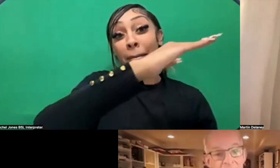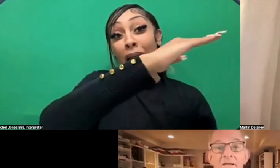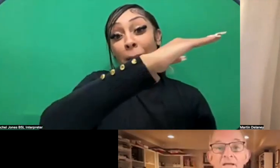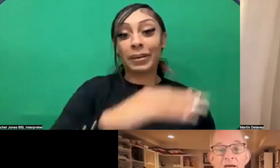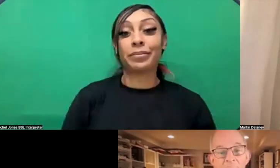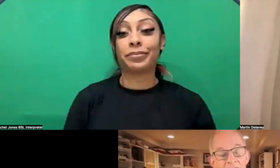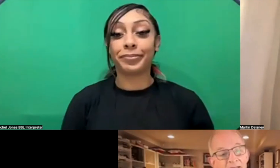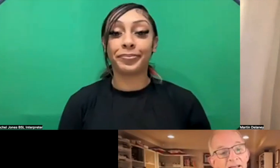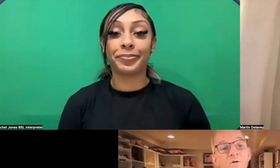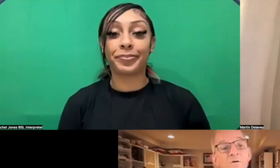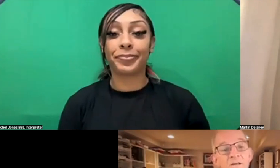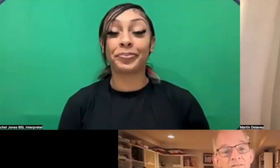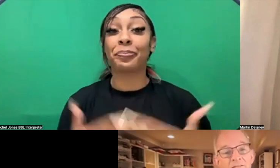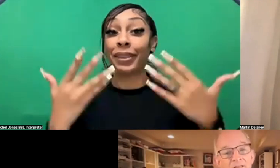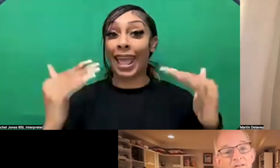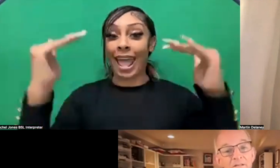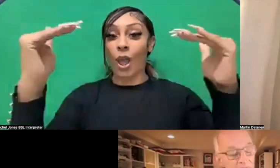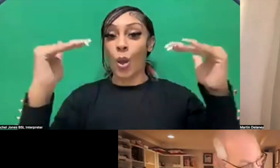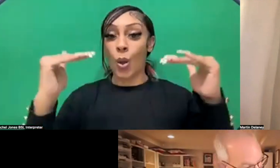And then I'm playing now